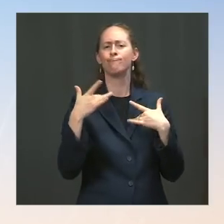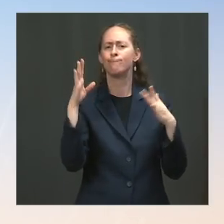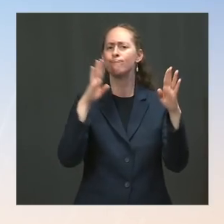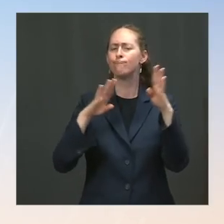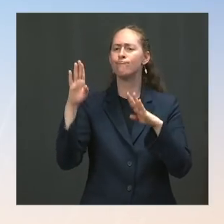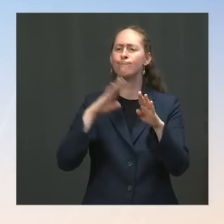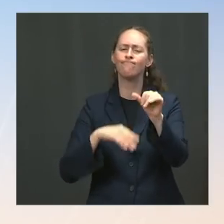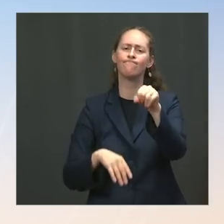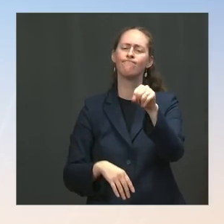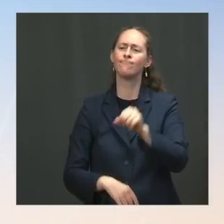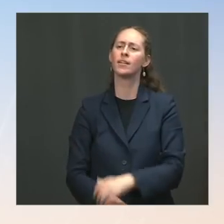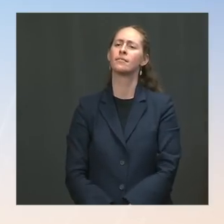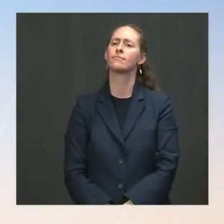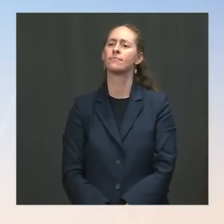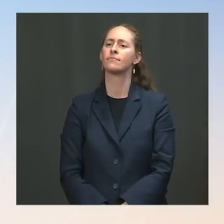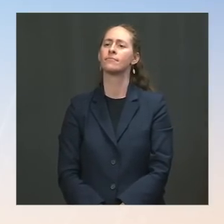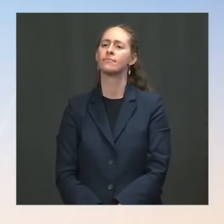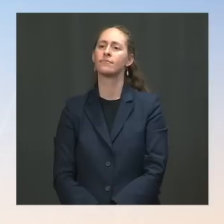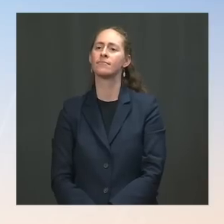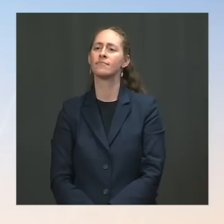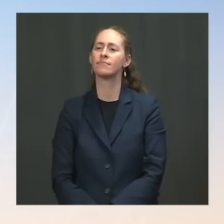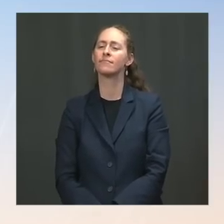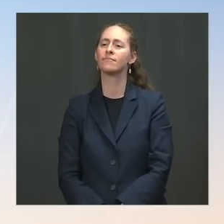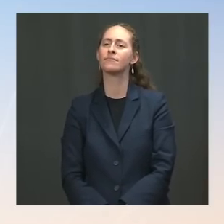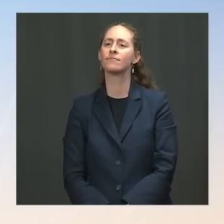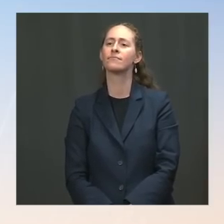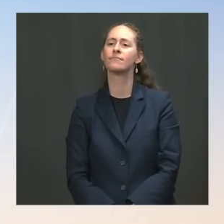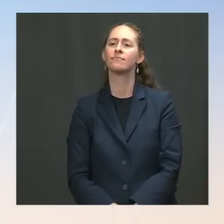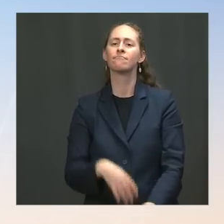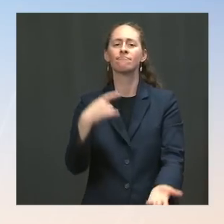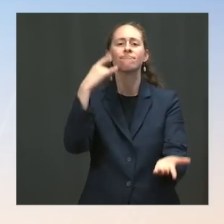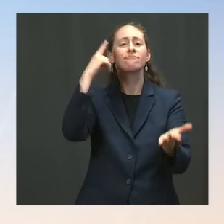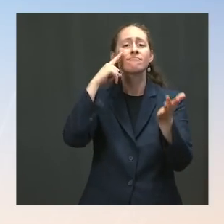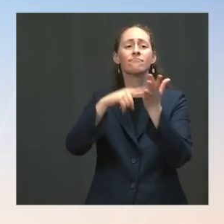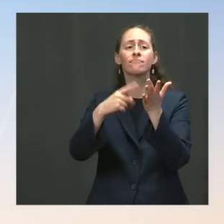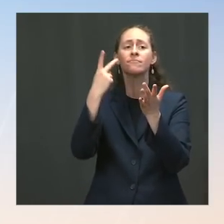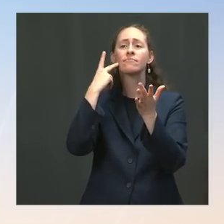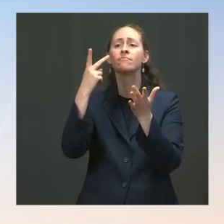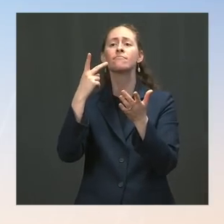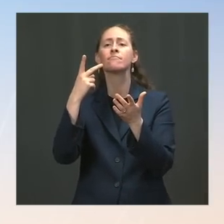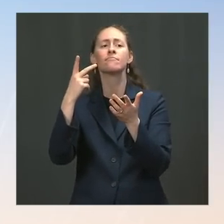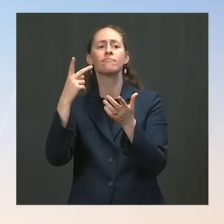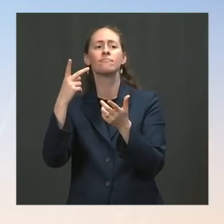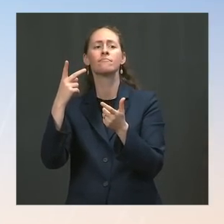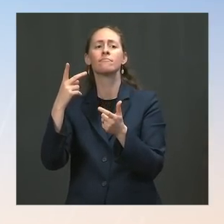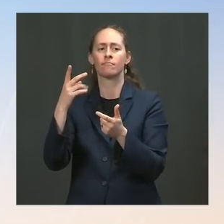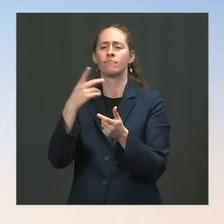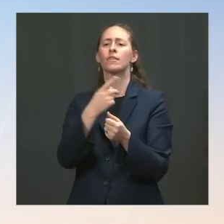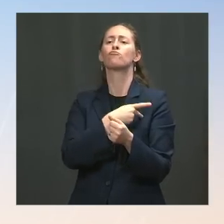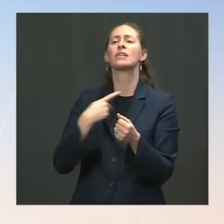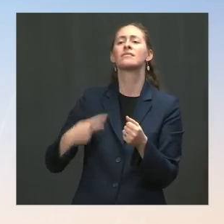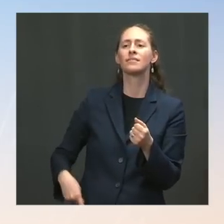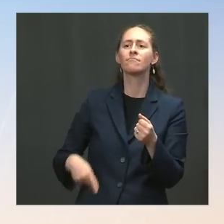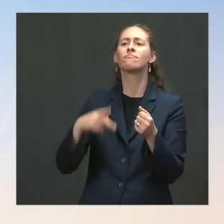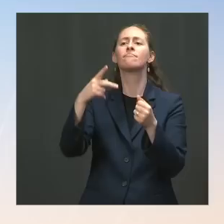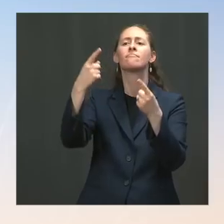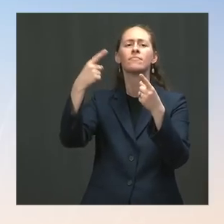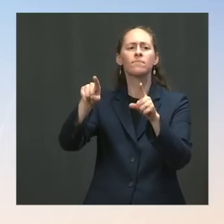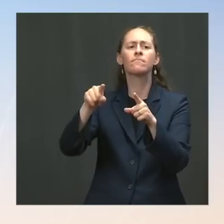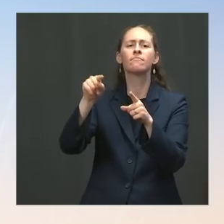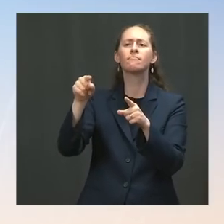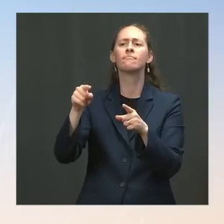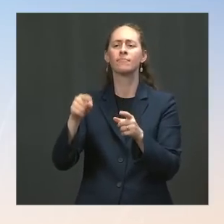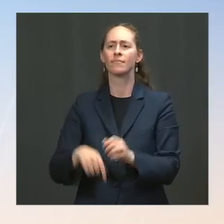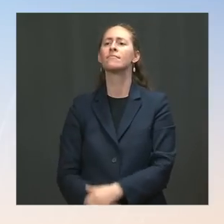the Asphalt Princess, also the Mercer Street attack. And these are all certainly issues that are of concern to us and of